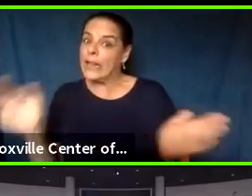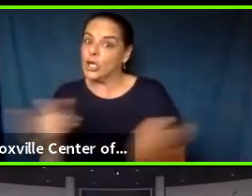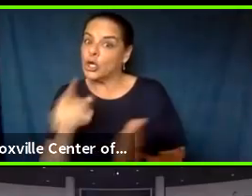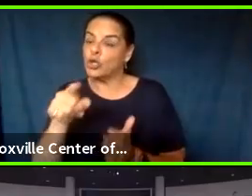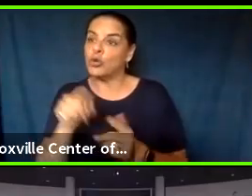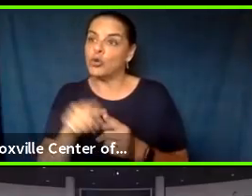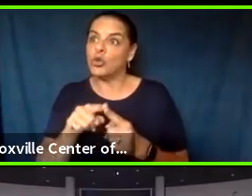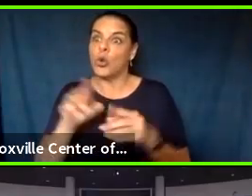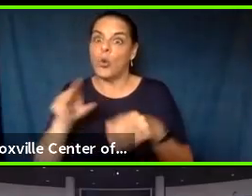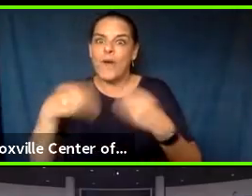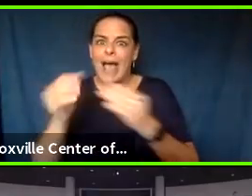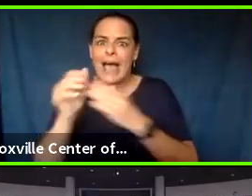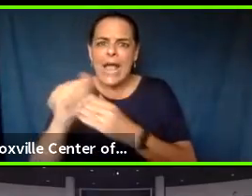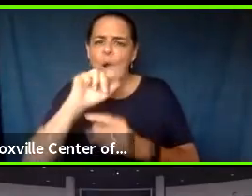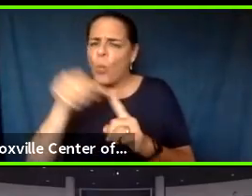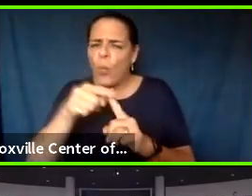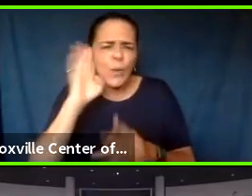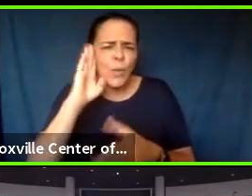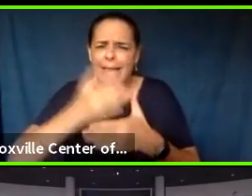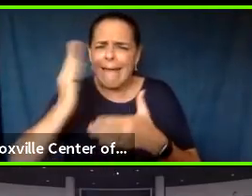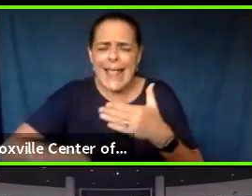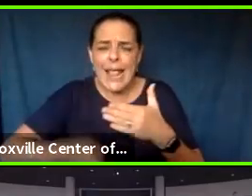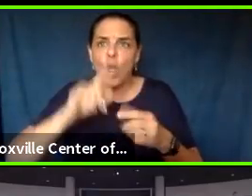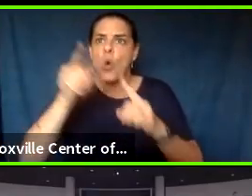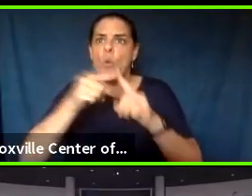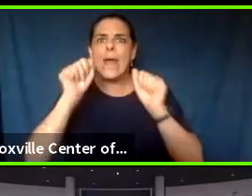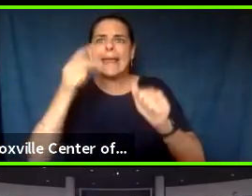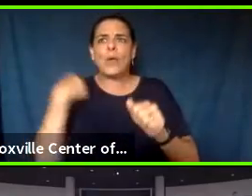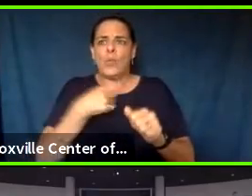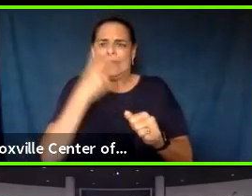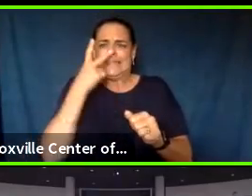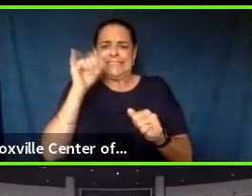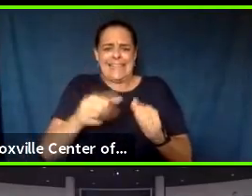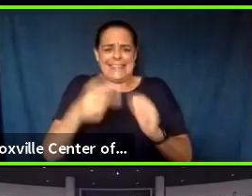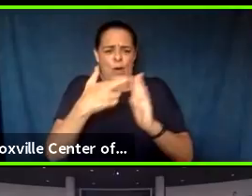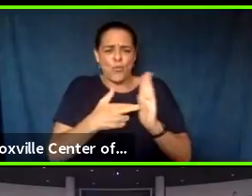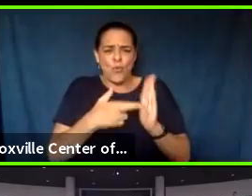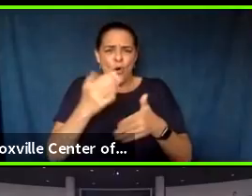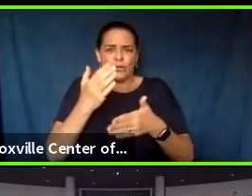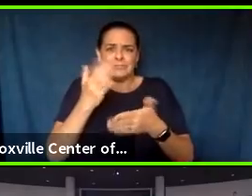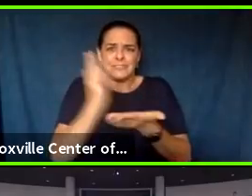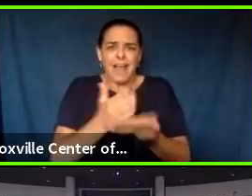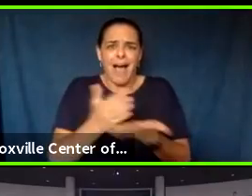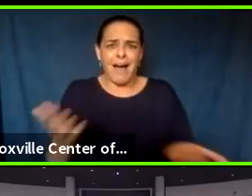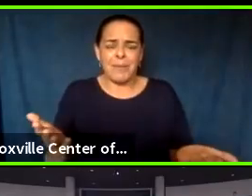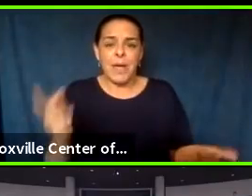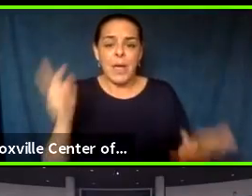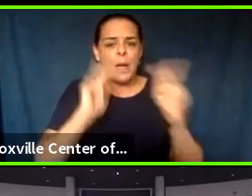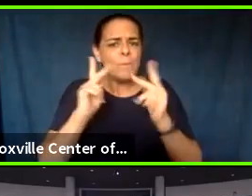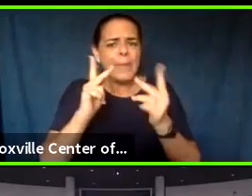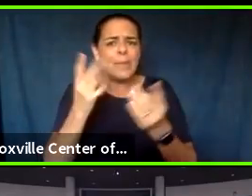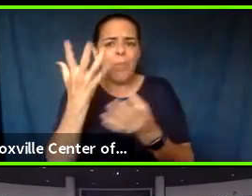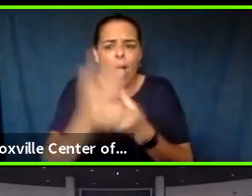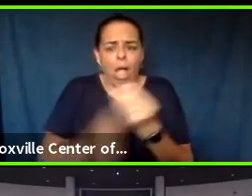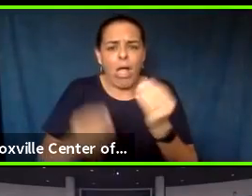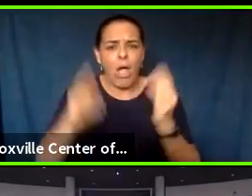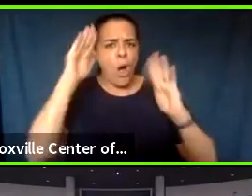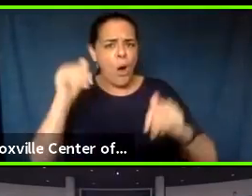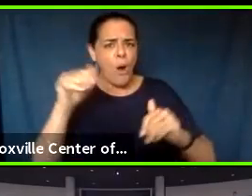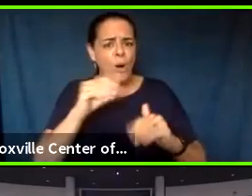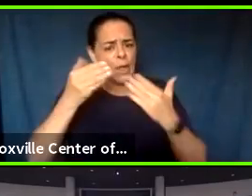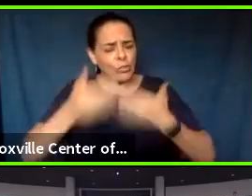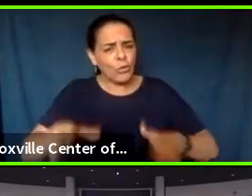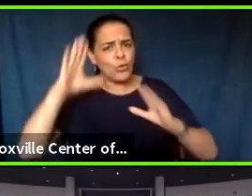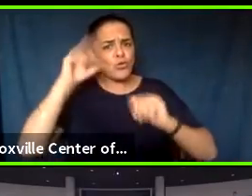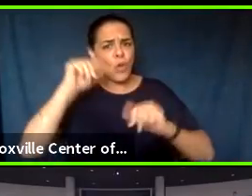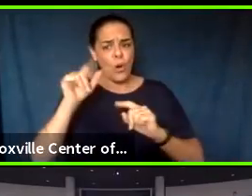this end? When is the bright line for when we can see this measure removed? People lose hope. And they lose hope when they feel